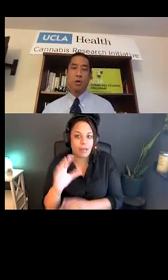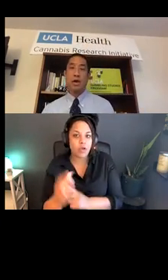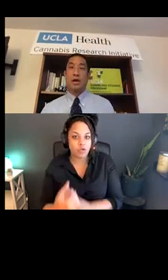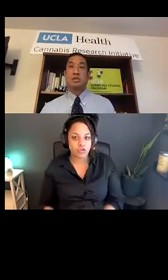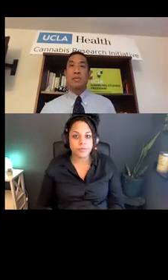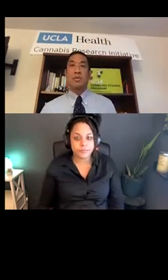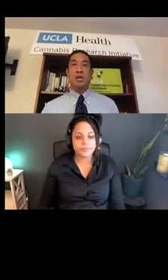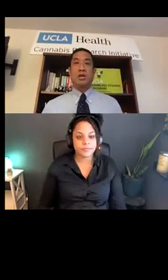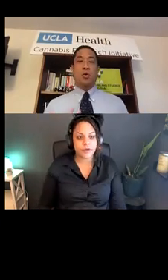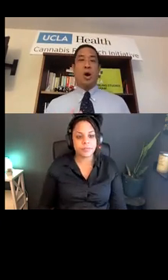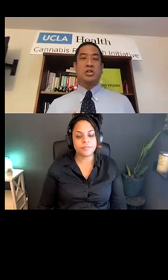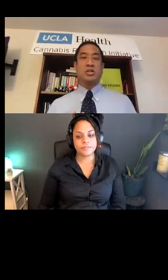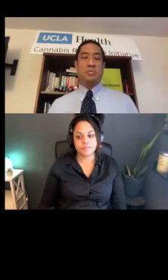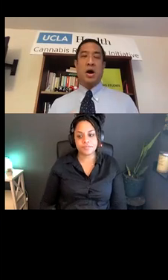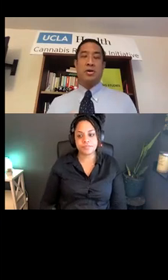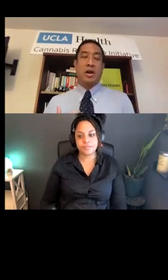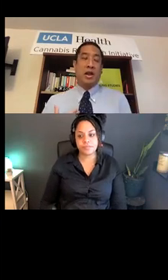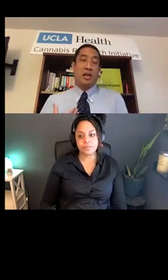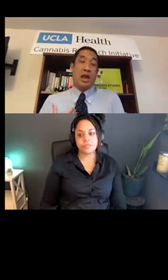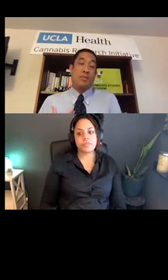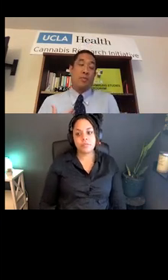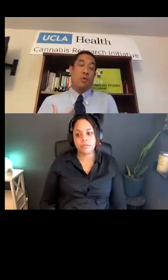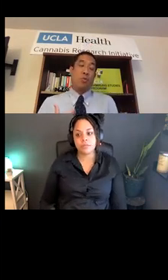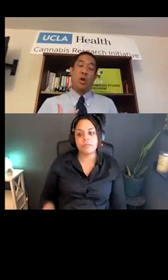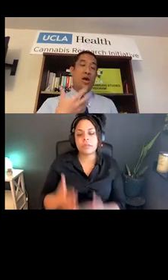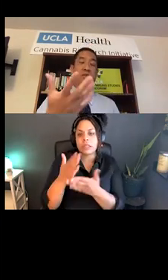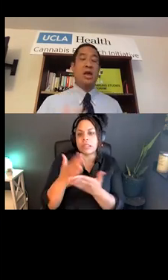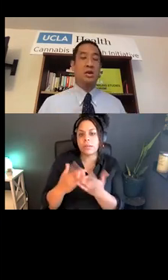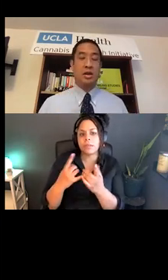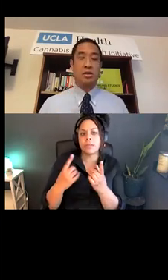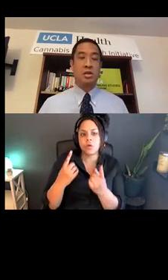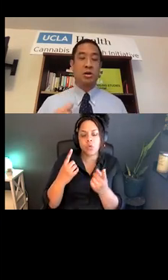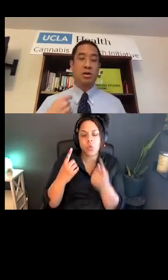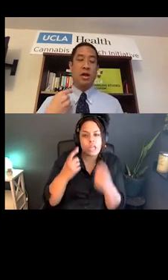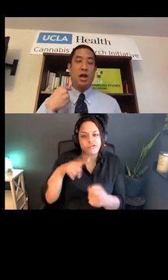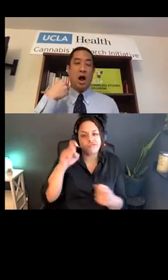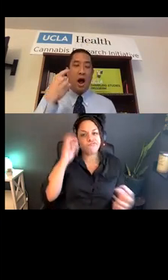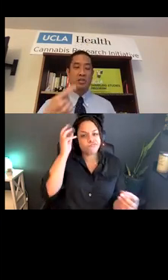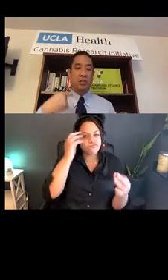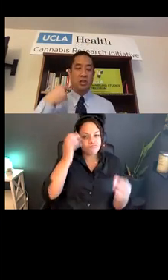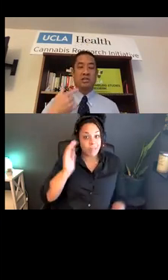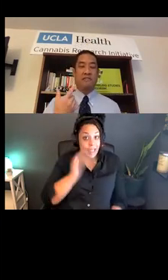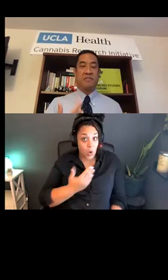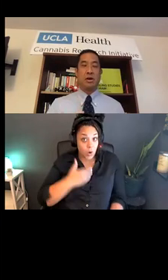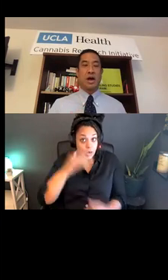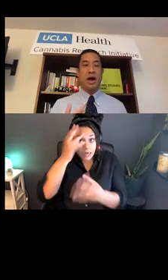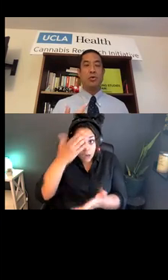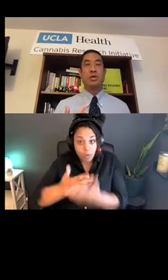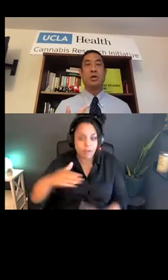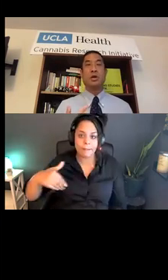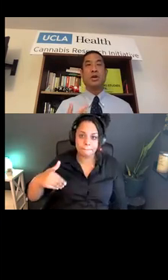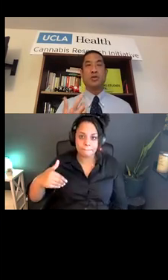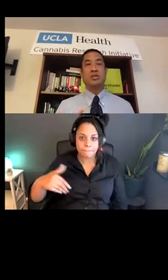So some of the questions upon her, and again, we don't have the data yet. These are us to think as a field, how